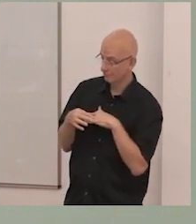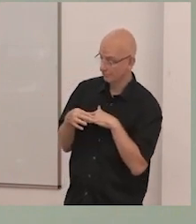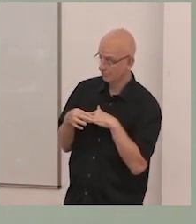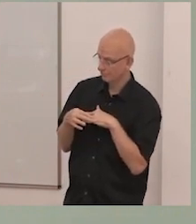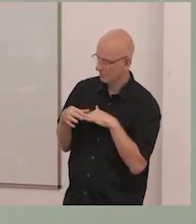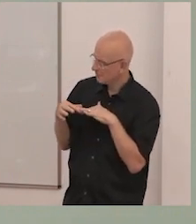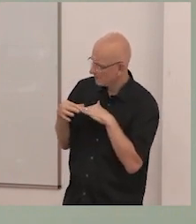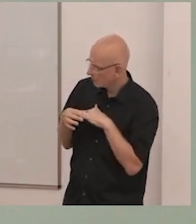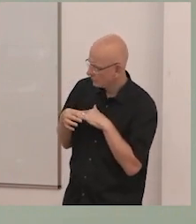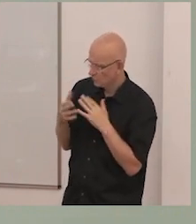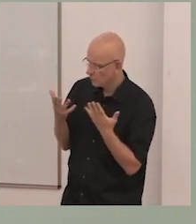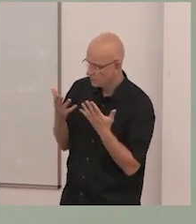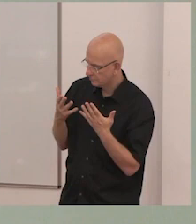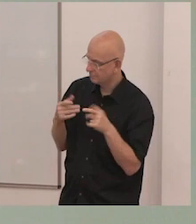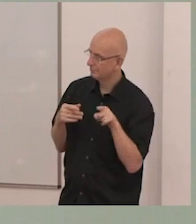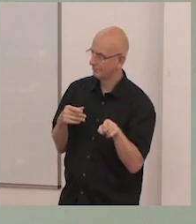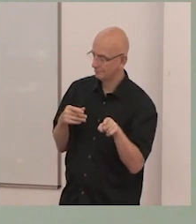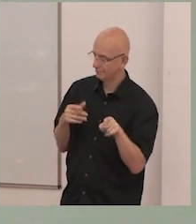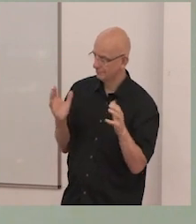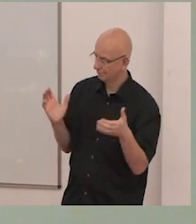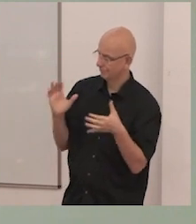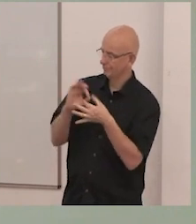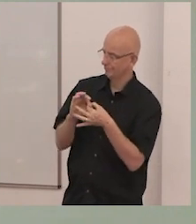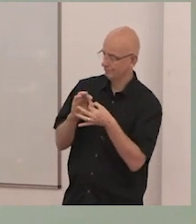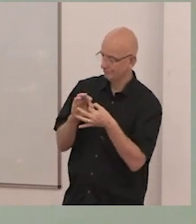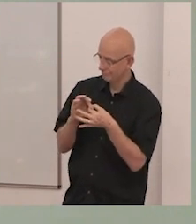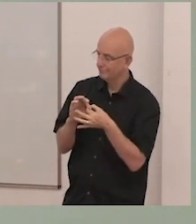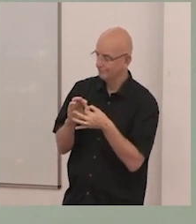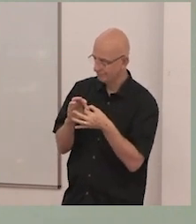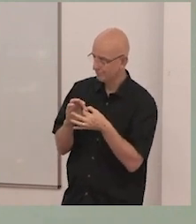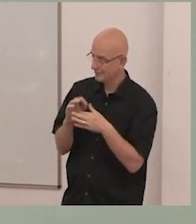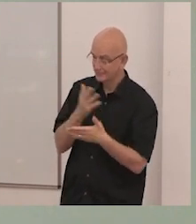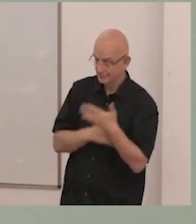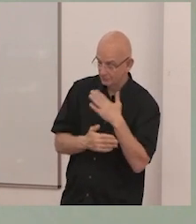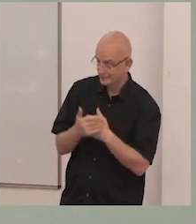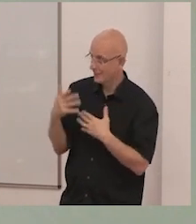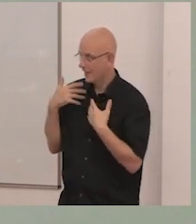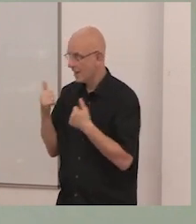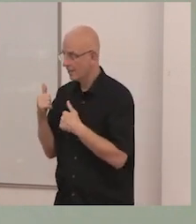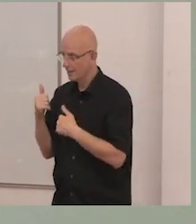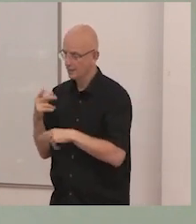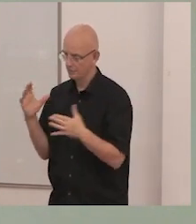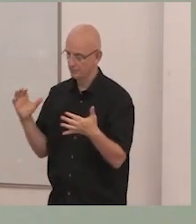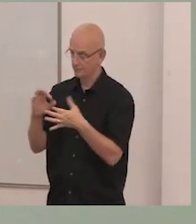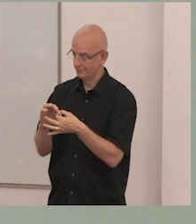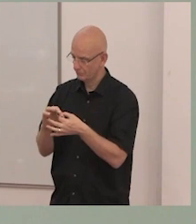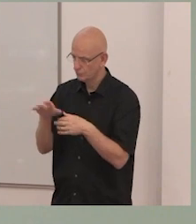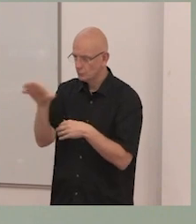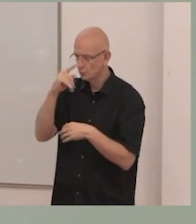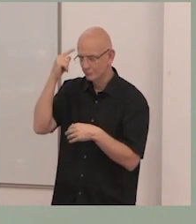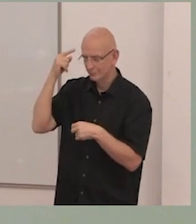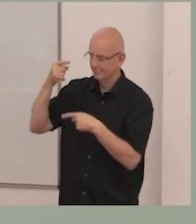of disability being sort of medical condition. So we should be very